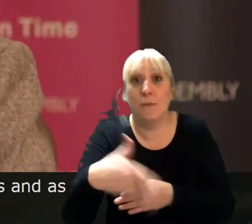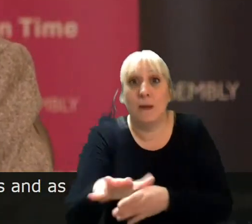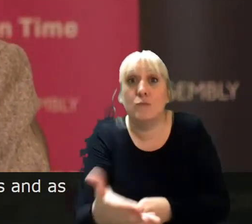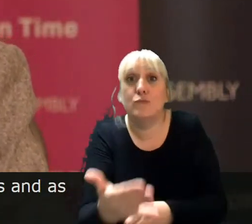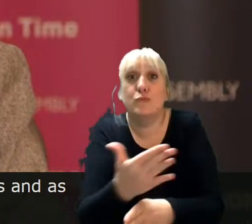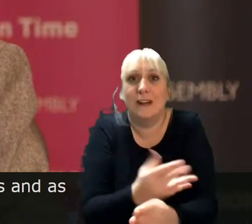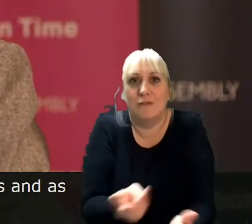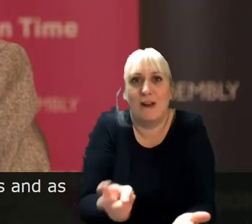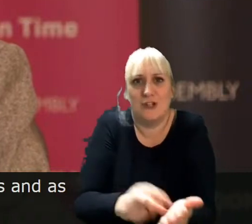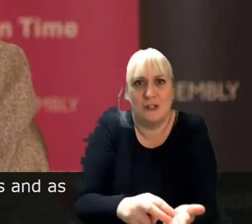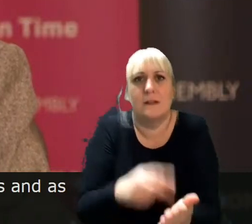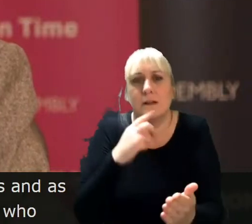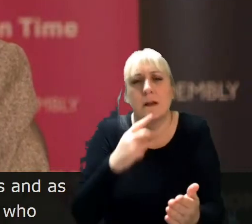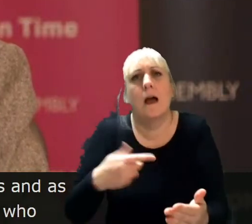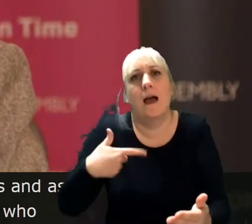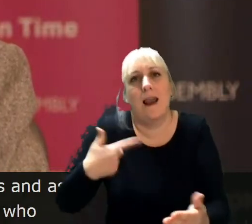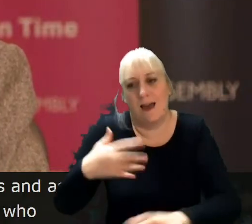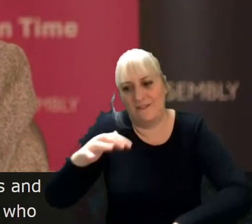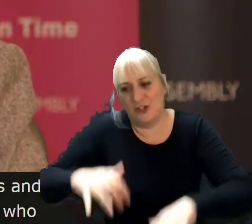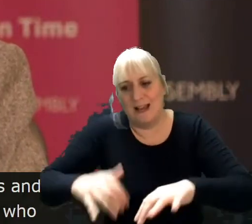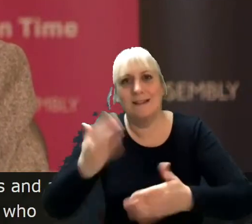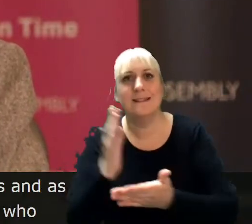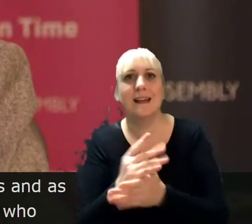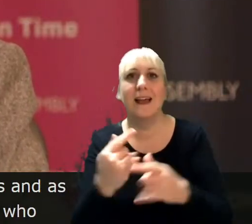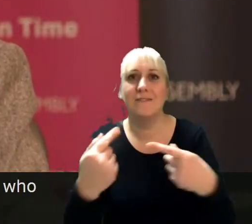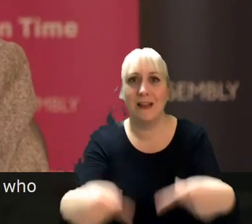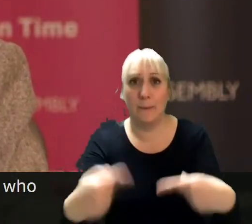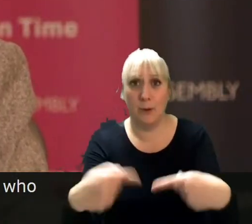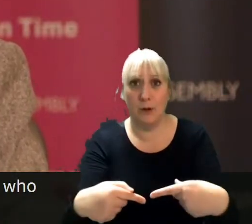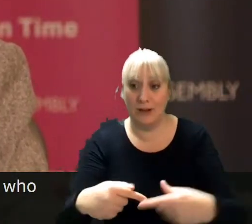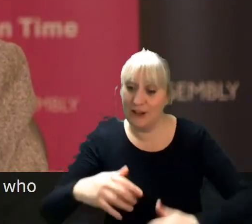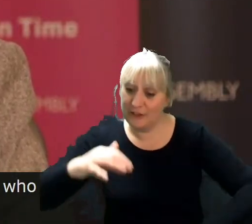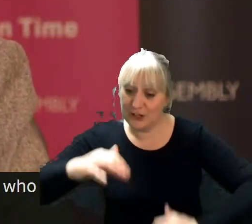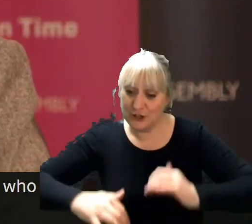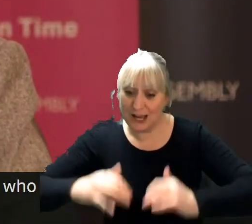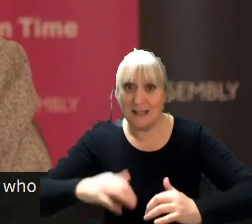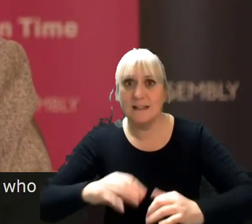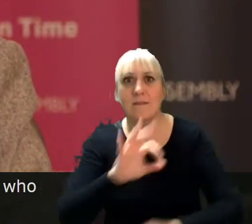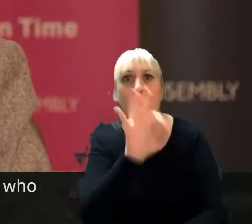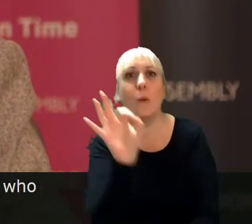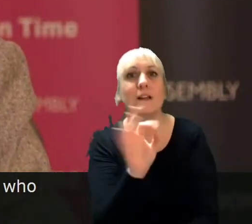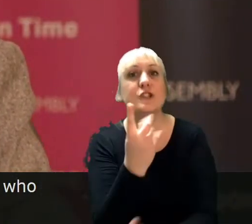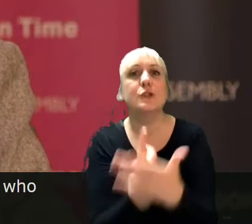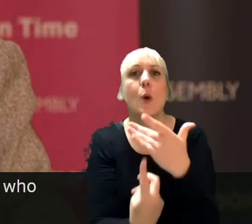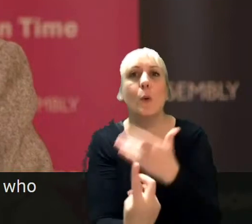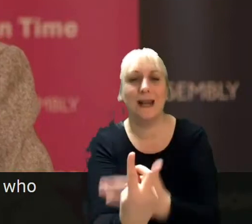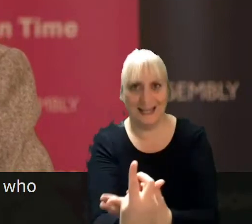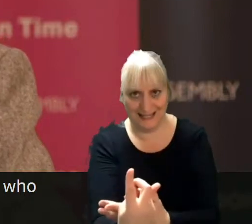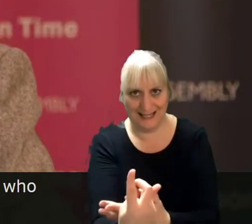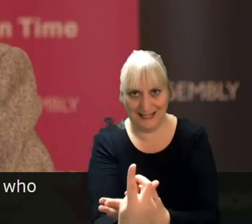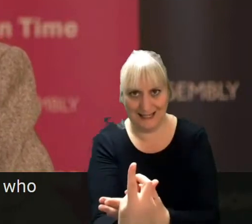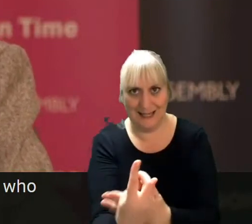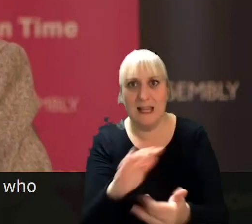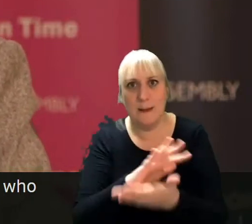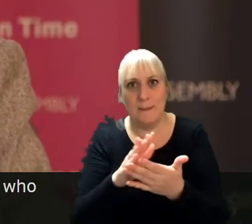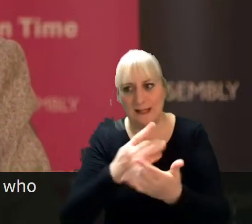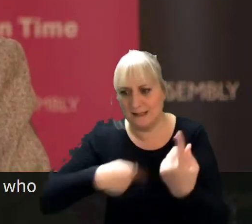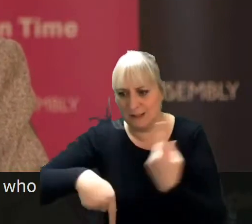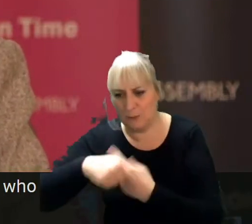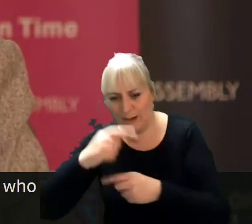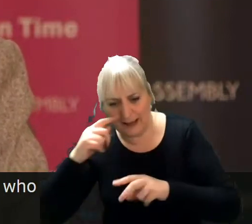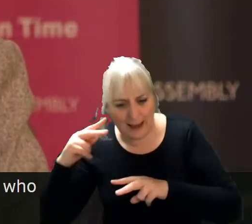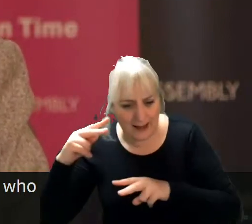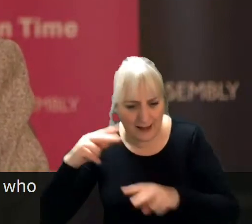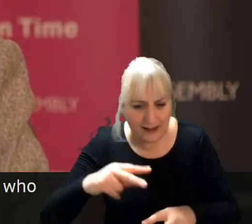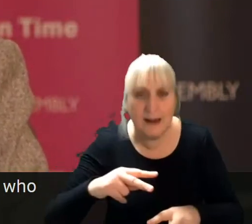please note, the chat is for questions only, to allow us to focus on answering as